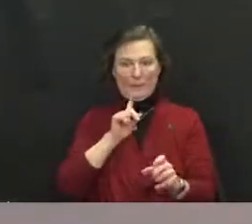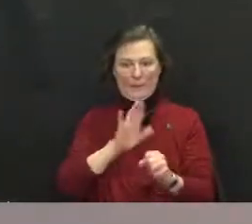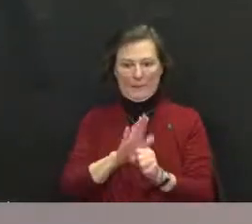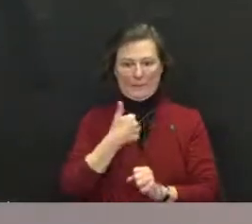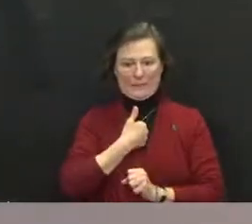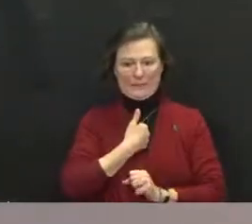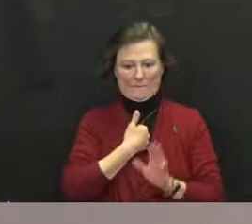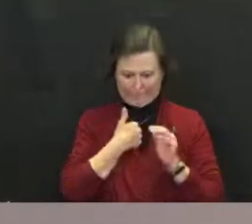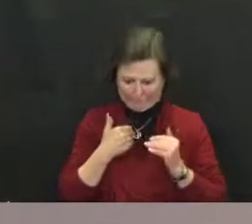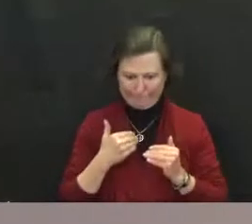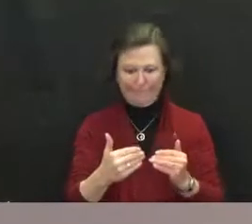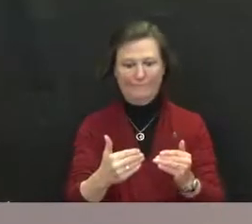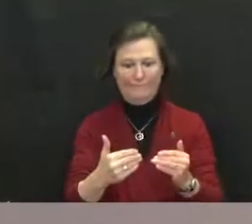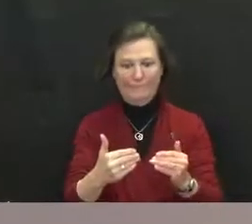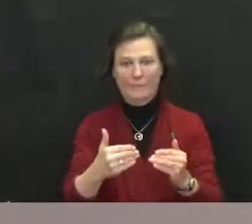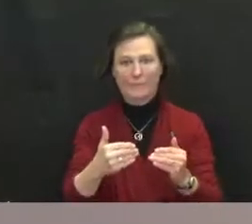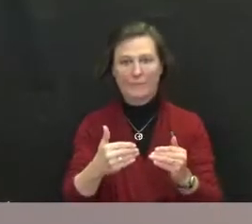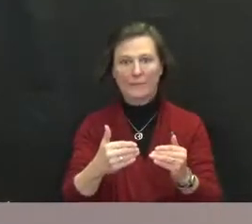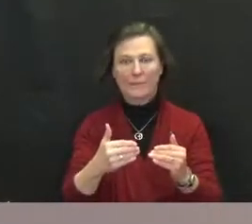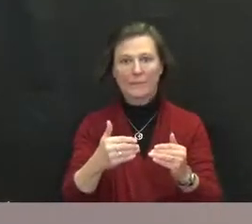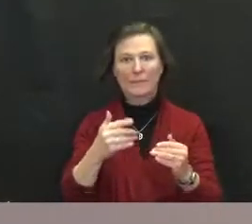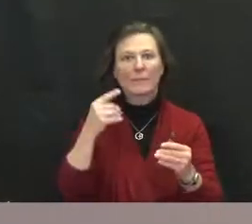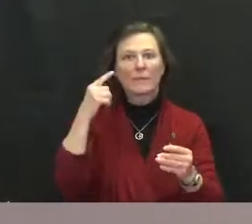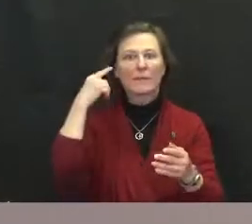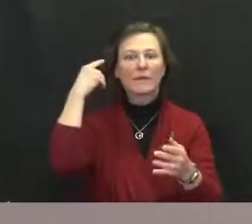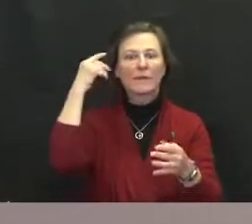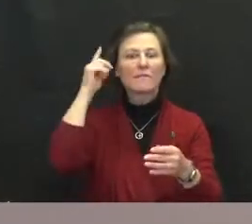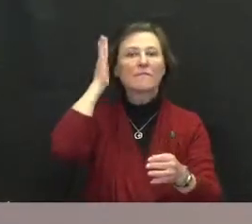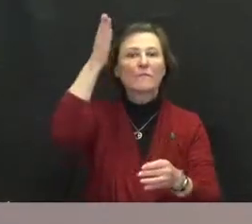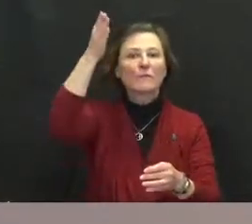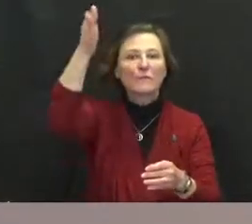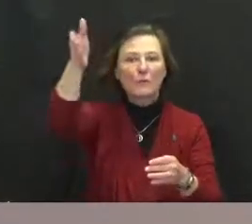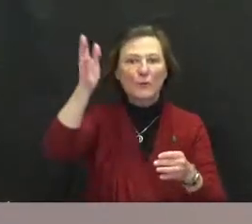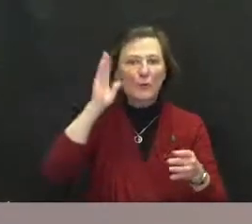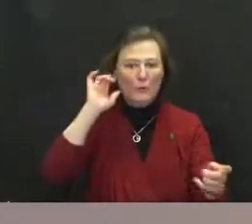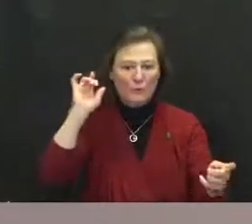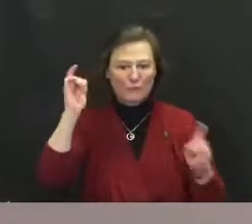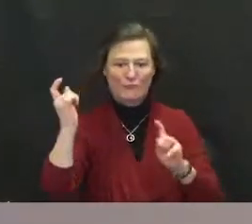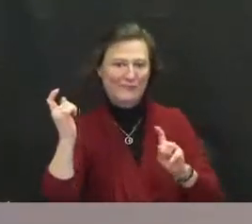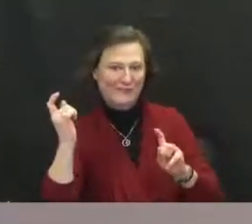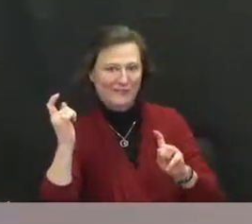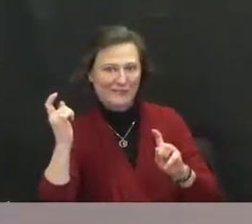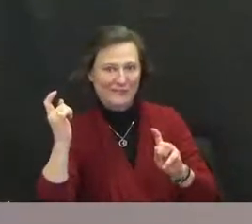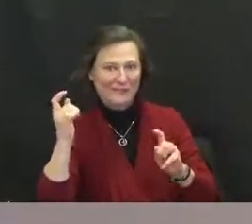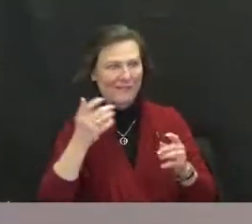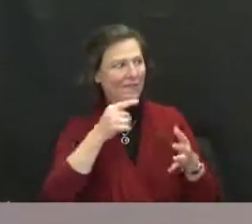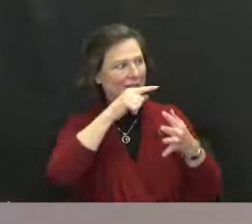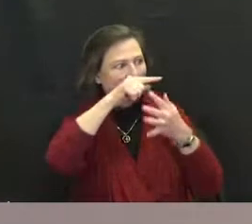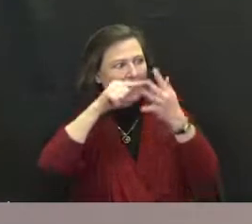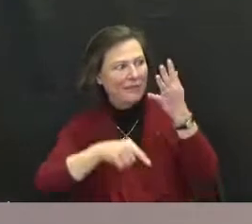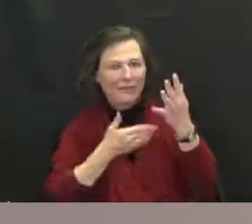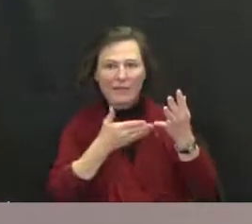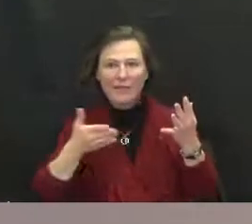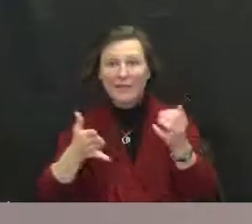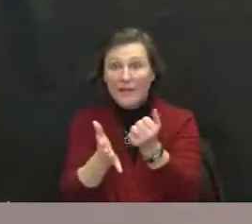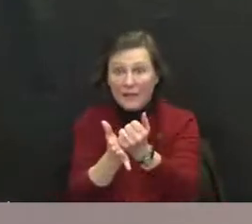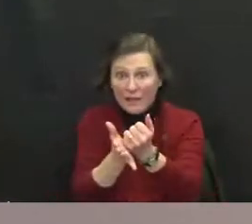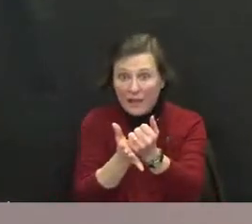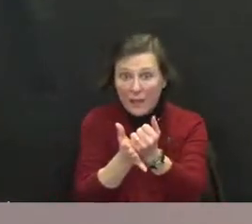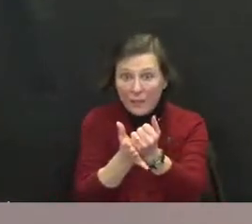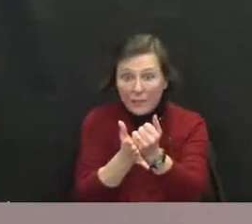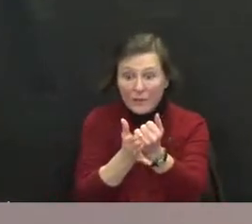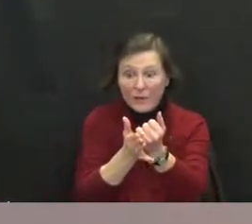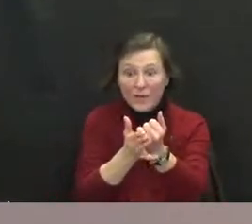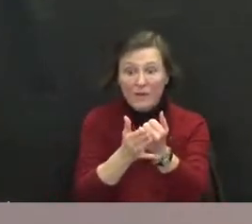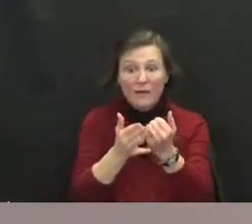then providence moves too. All sorts of things occur to help that would never